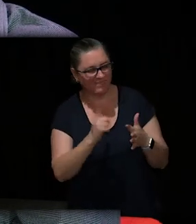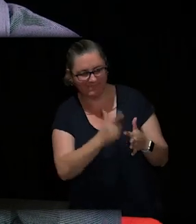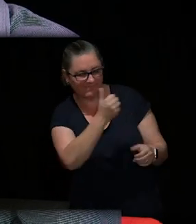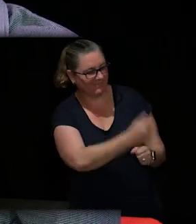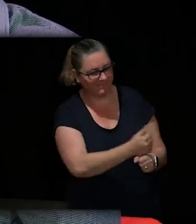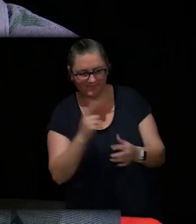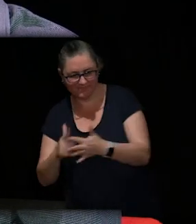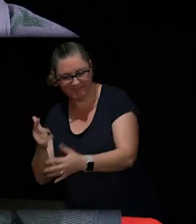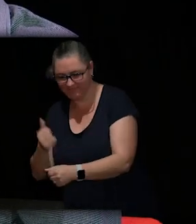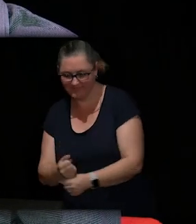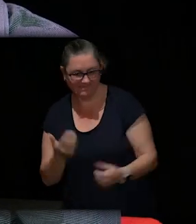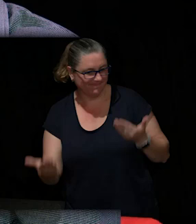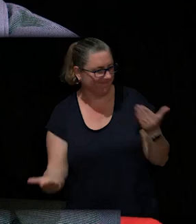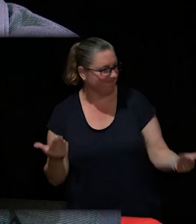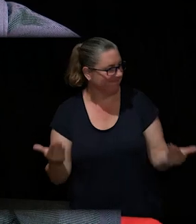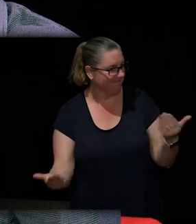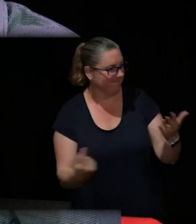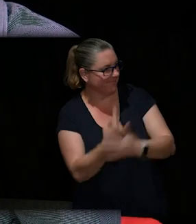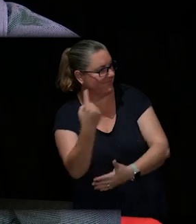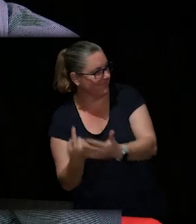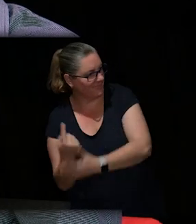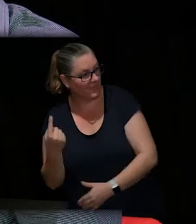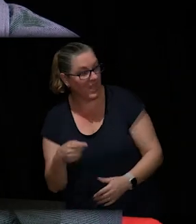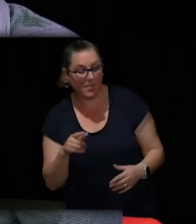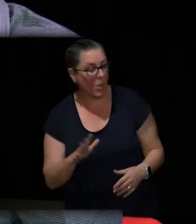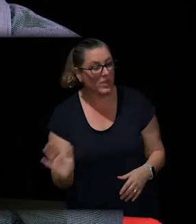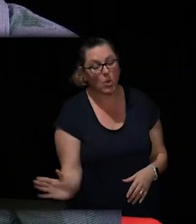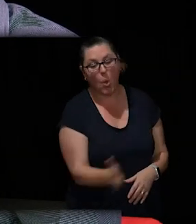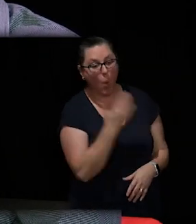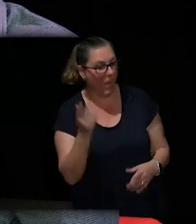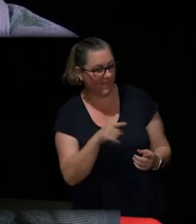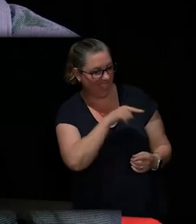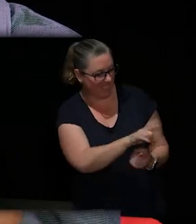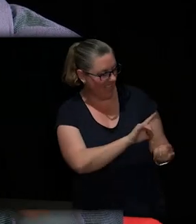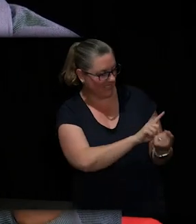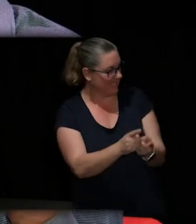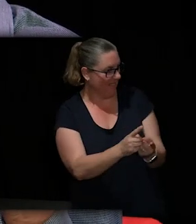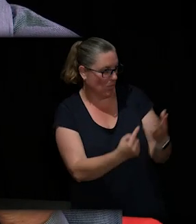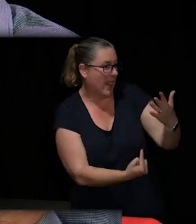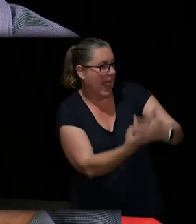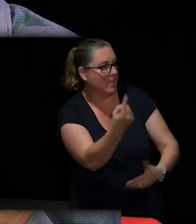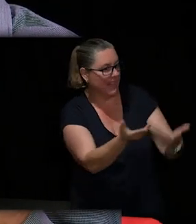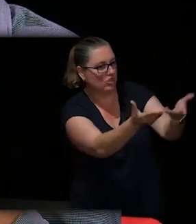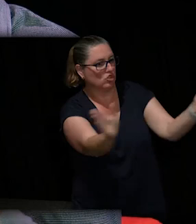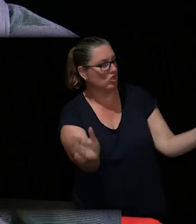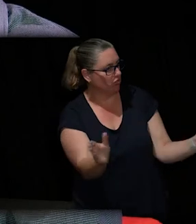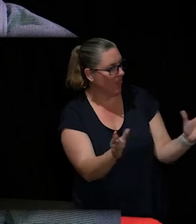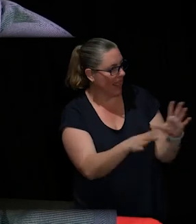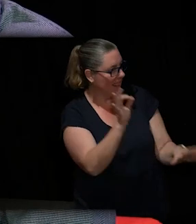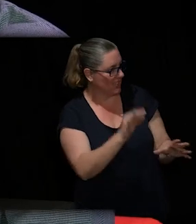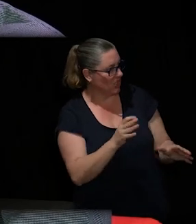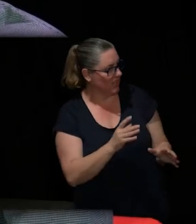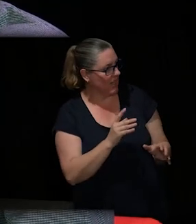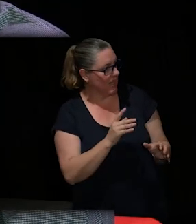all of that stuff that comes out is going to come out in the general. So arguably, it's better to have it come out earlier, further from the election. But